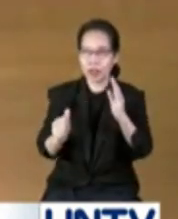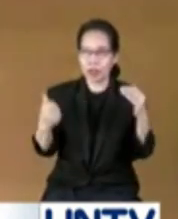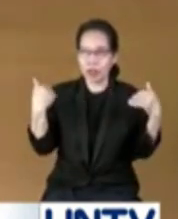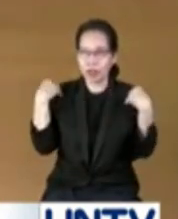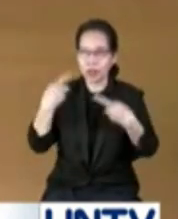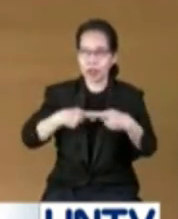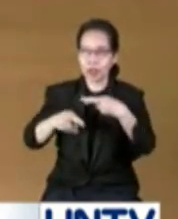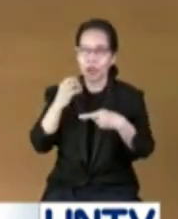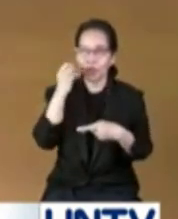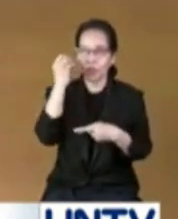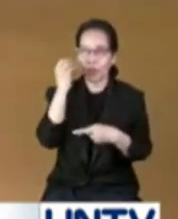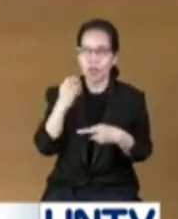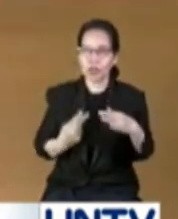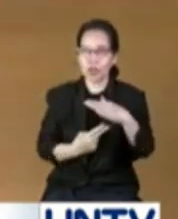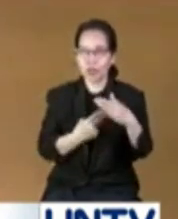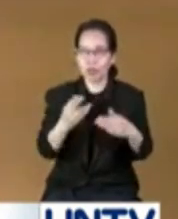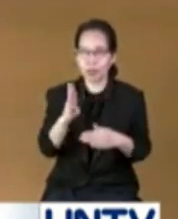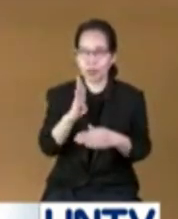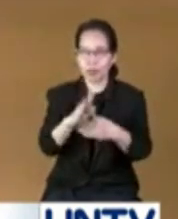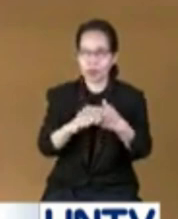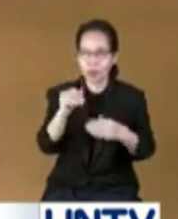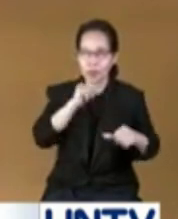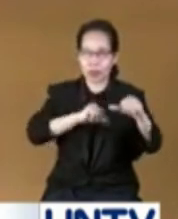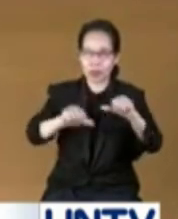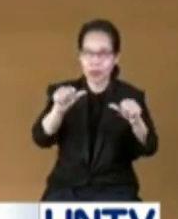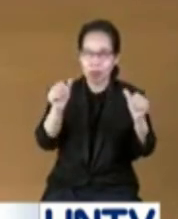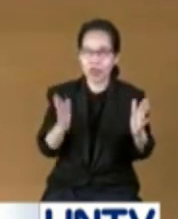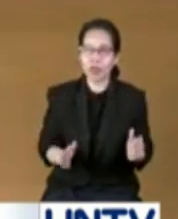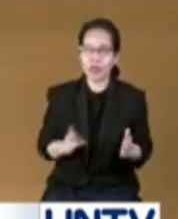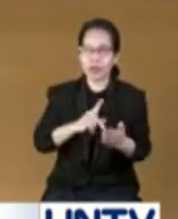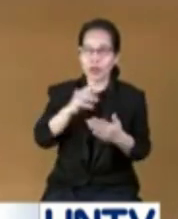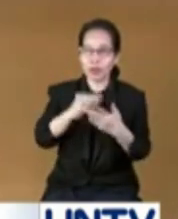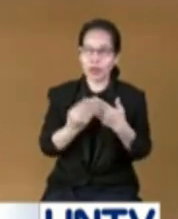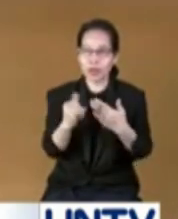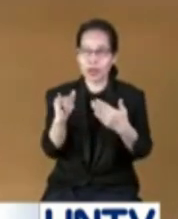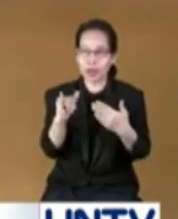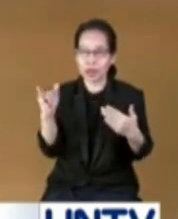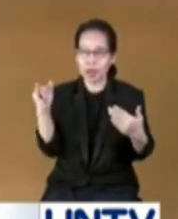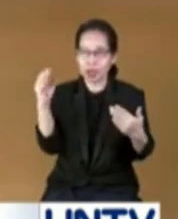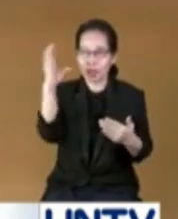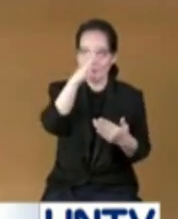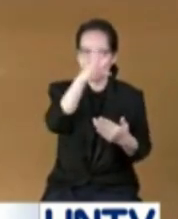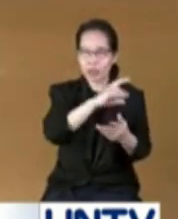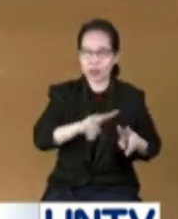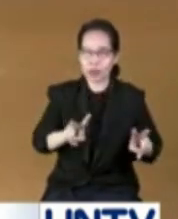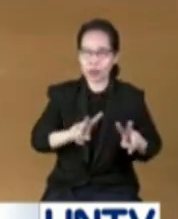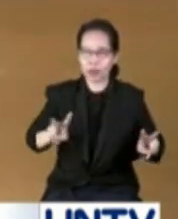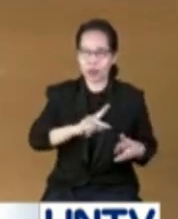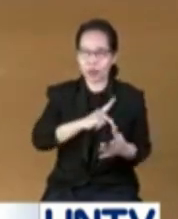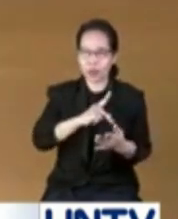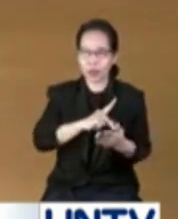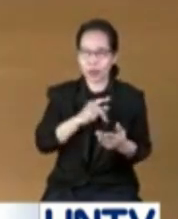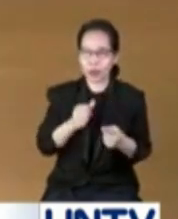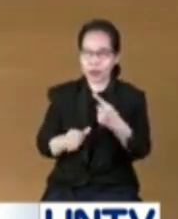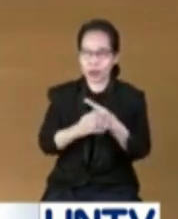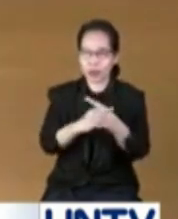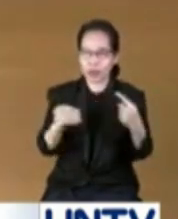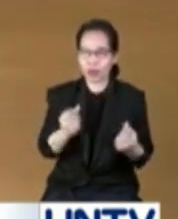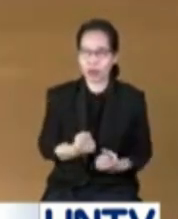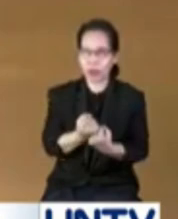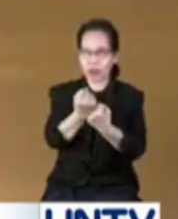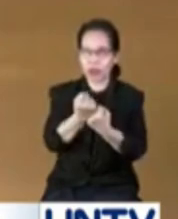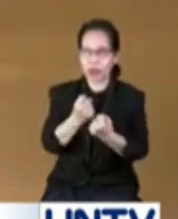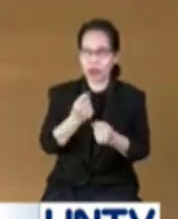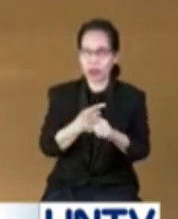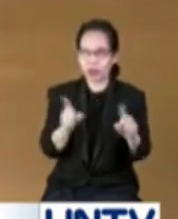under the Balik Scientist Program. They will undertake research in various priority fields and will be supported by